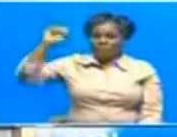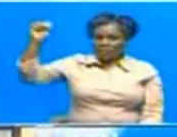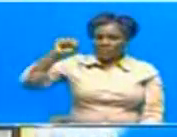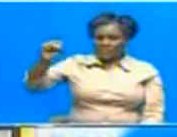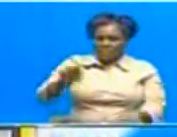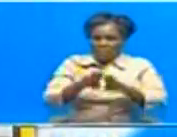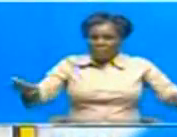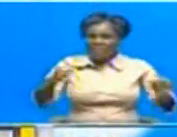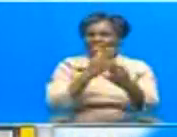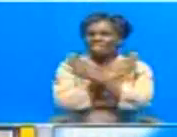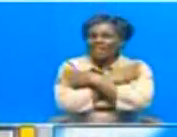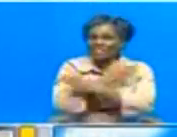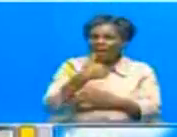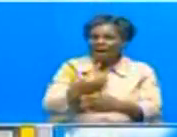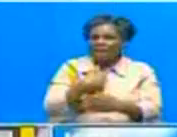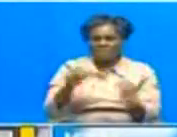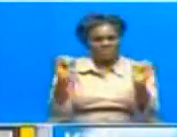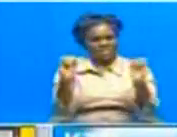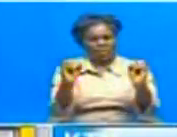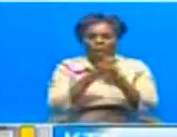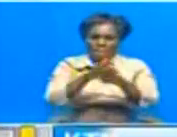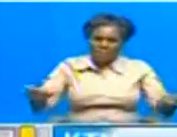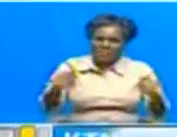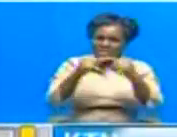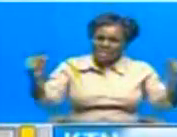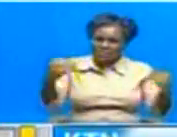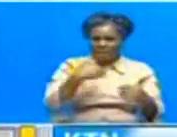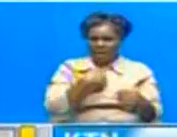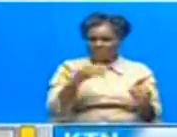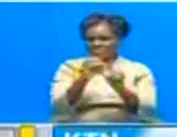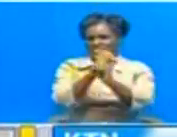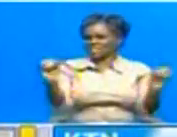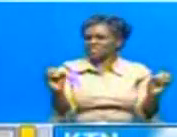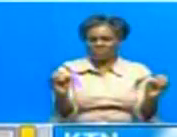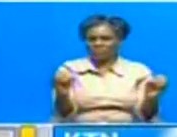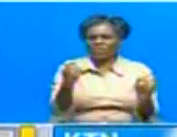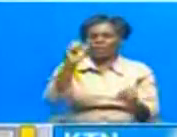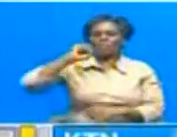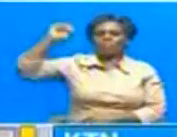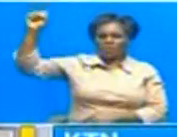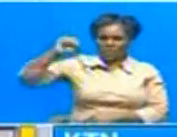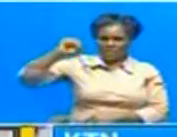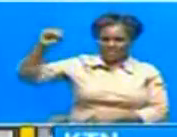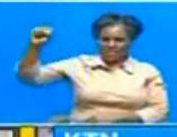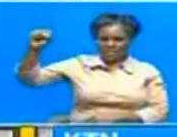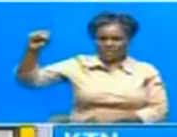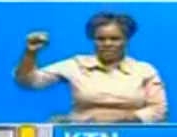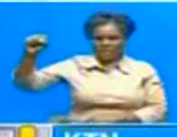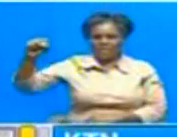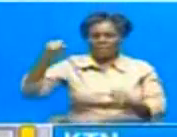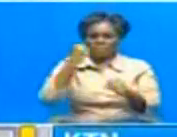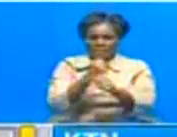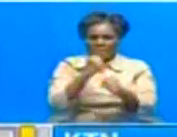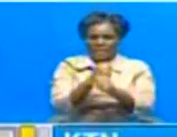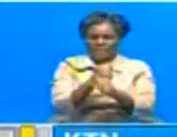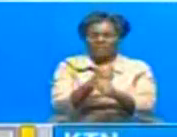there are no permanent friends, no permanent enemies. And they say also that politics makes of strange bedfellows.